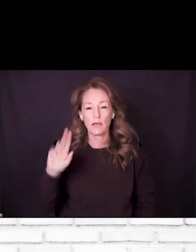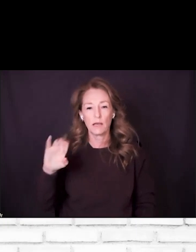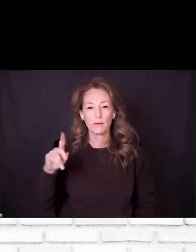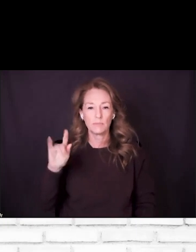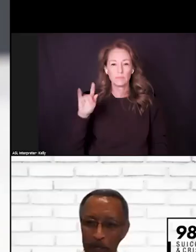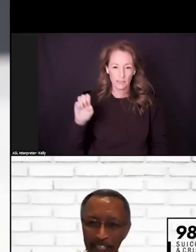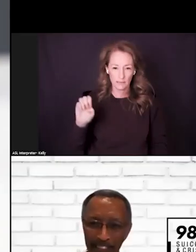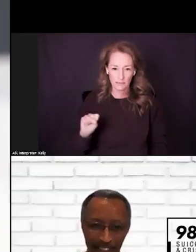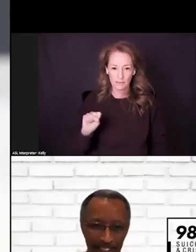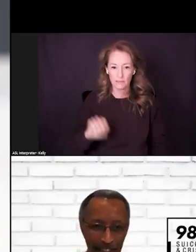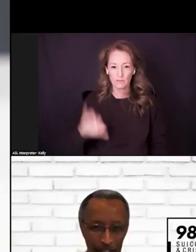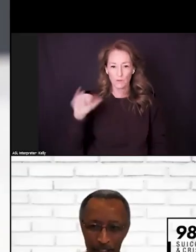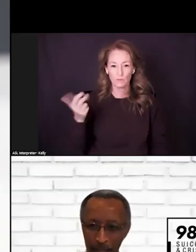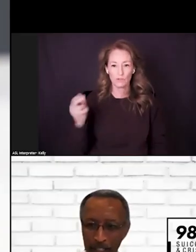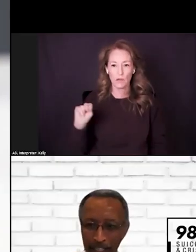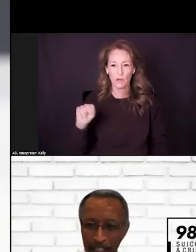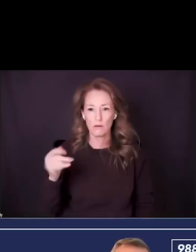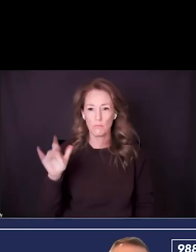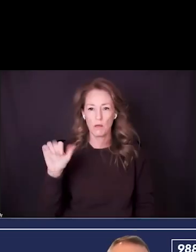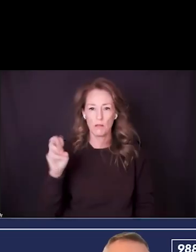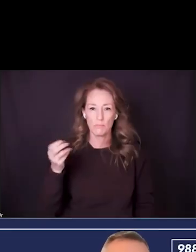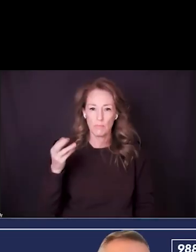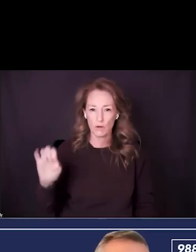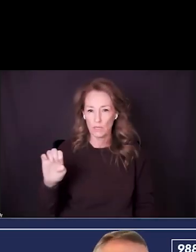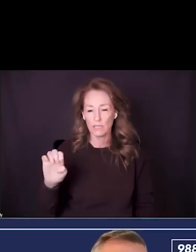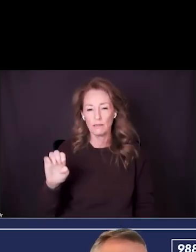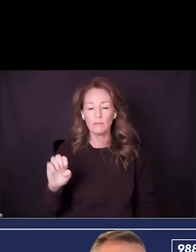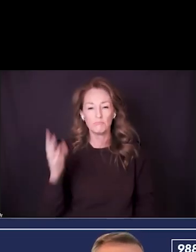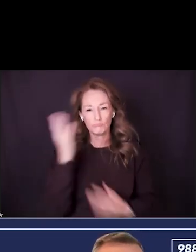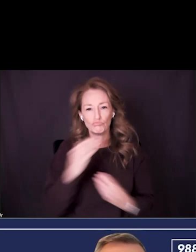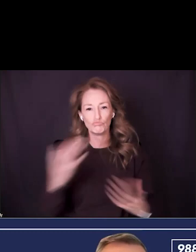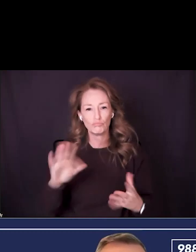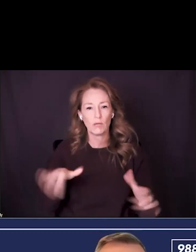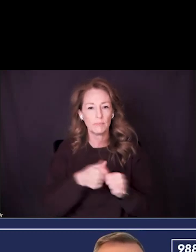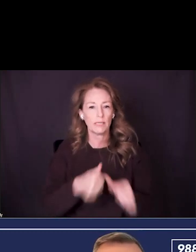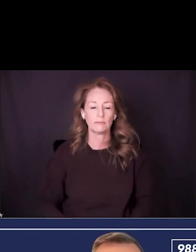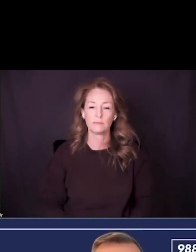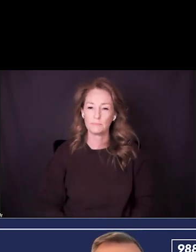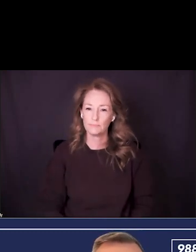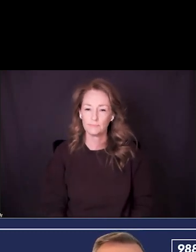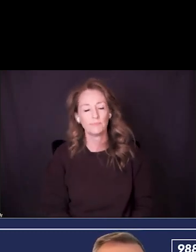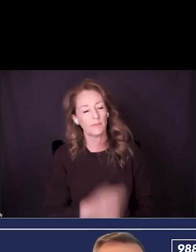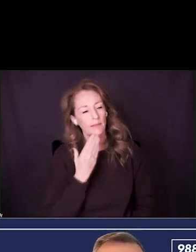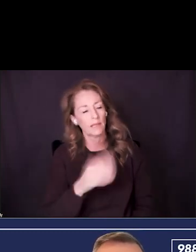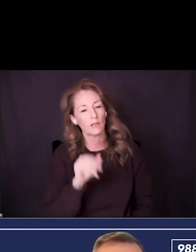Palmieri if he'll come aboard and give us the SAMHSA latest updates. Thanks. Thanks, Brian. Good to be here